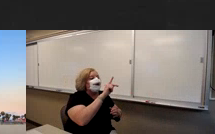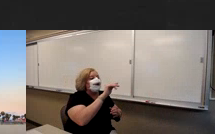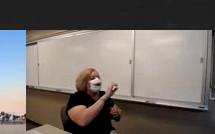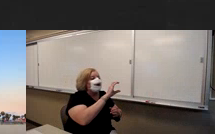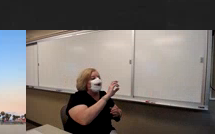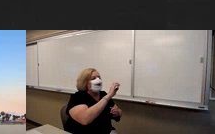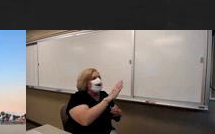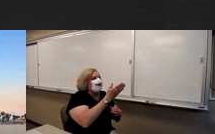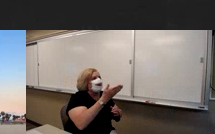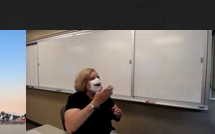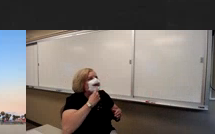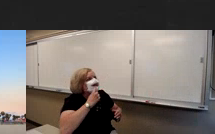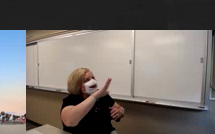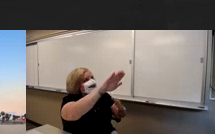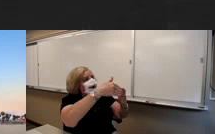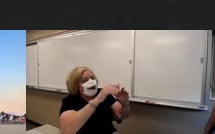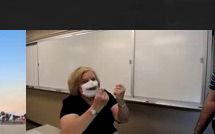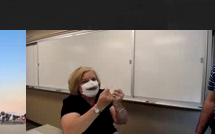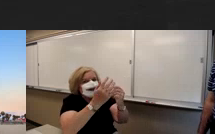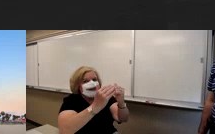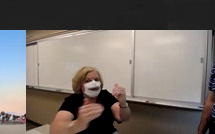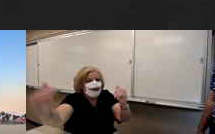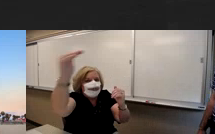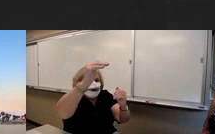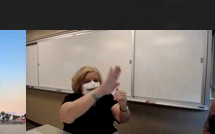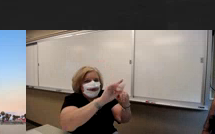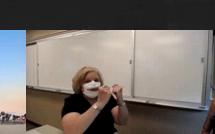teams up above your team.